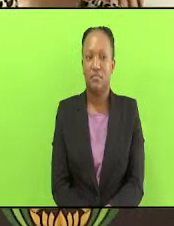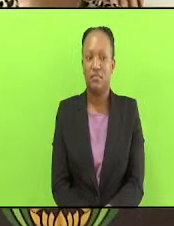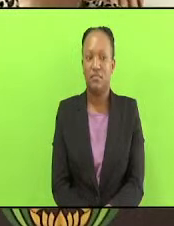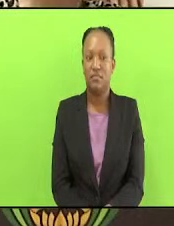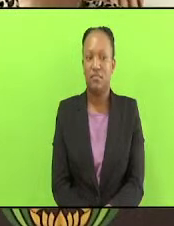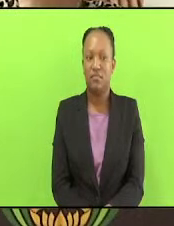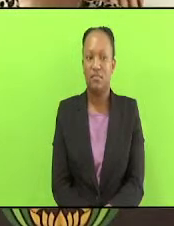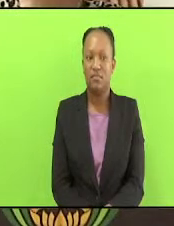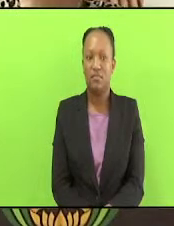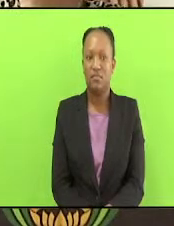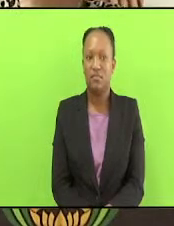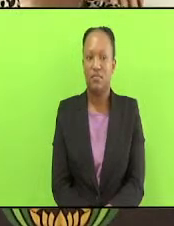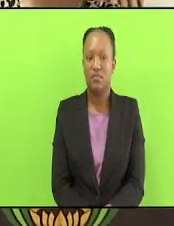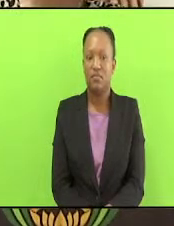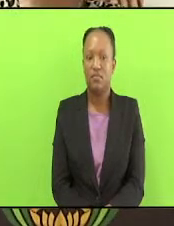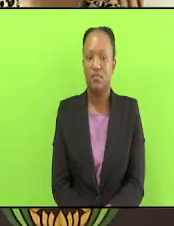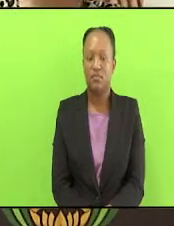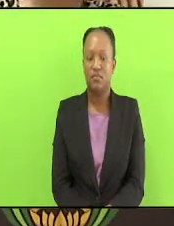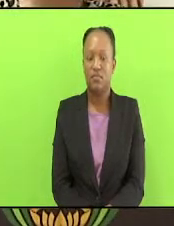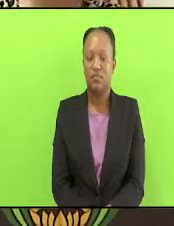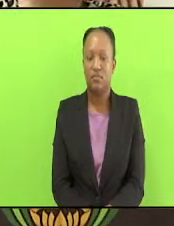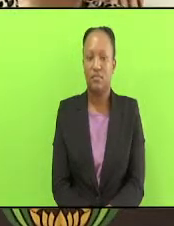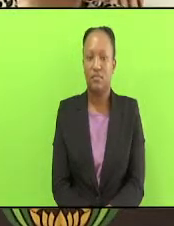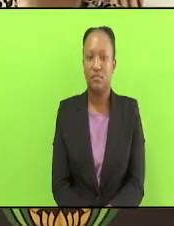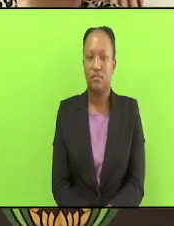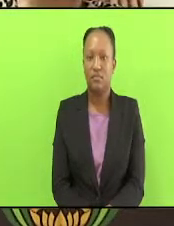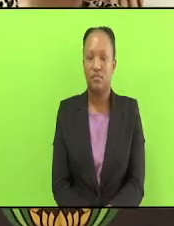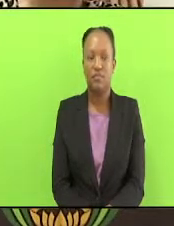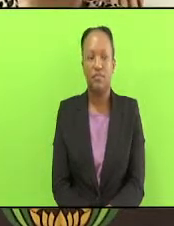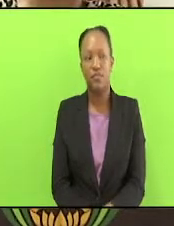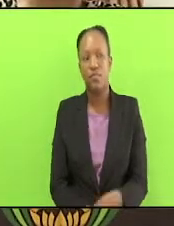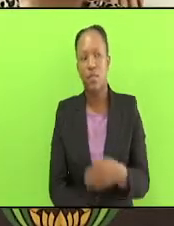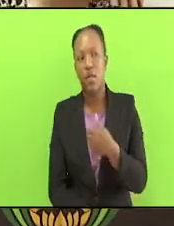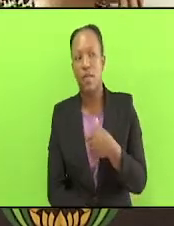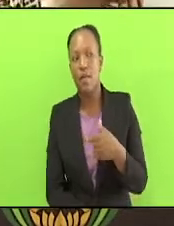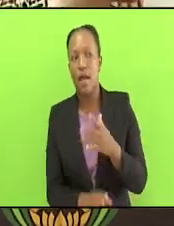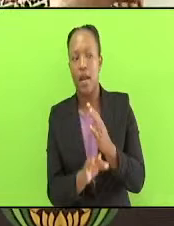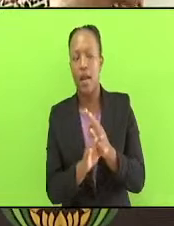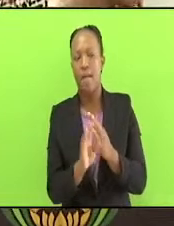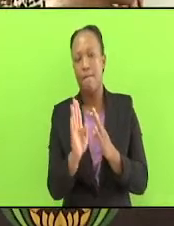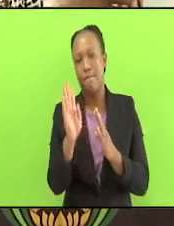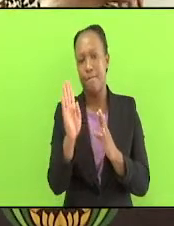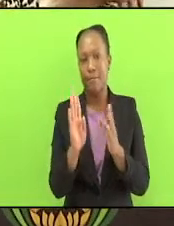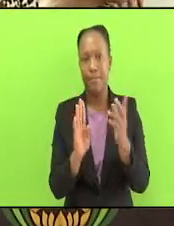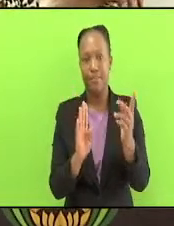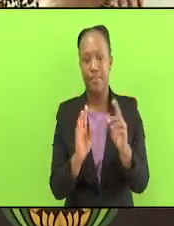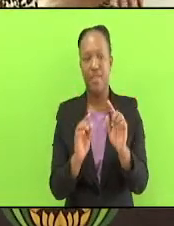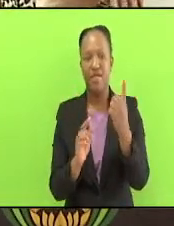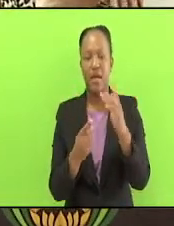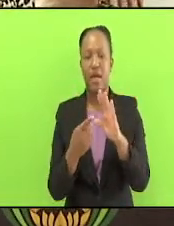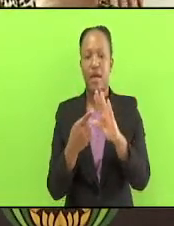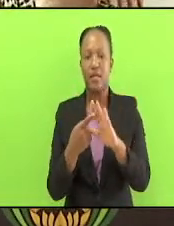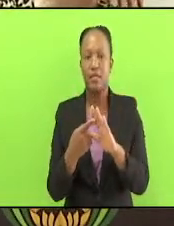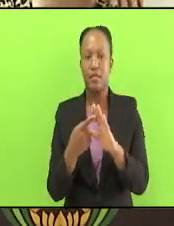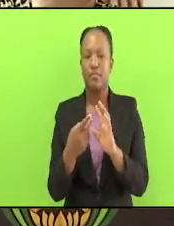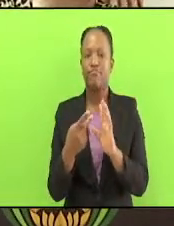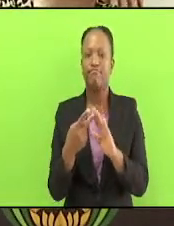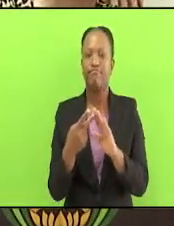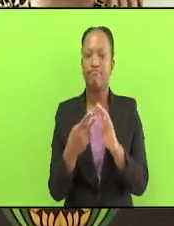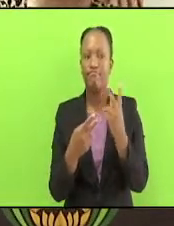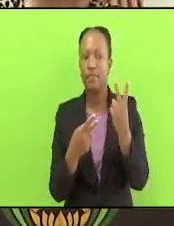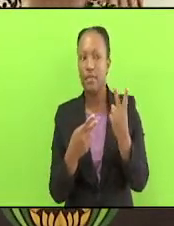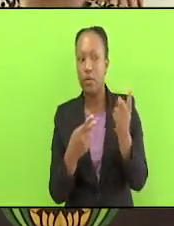Re, o tla nna wa ntlha. Mme o tla nna wa bobedi. Re o tla nna wa boraro.